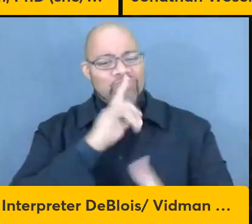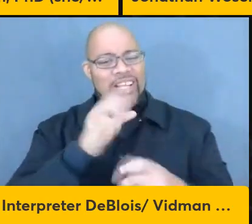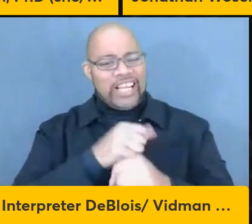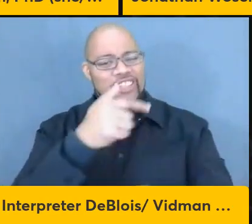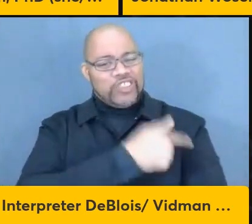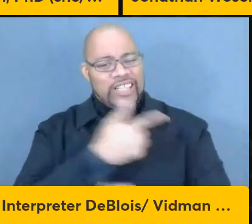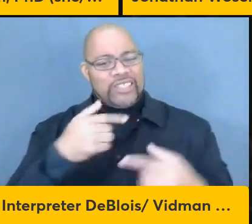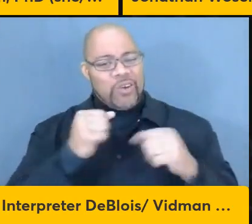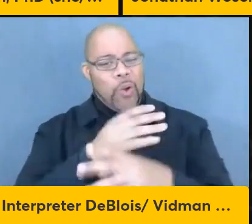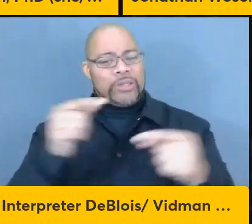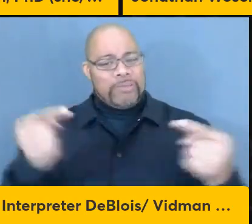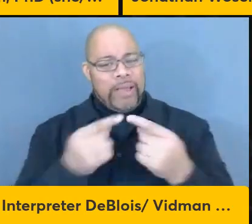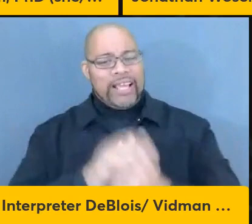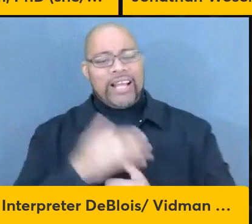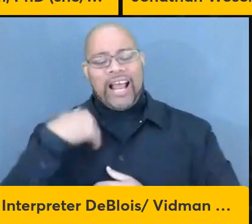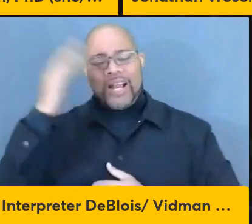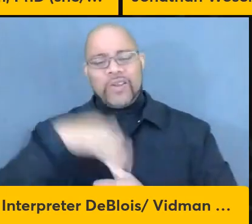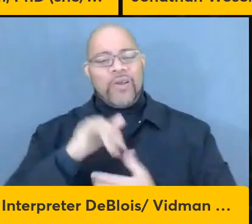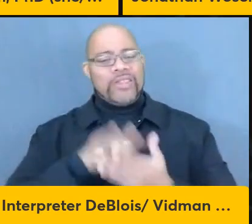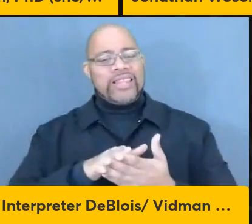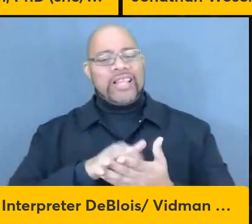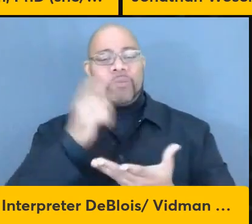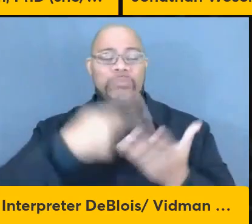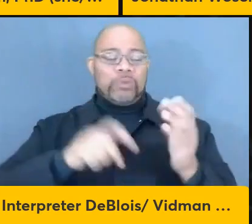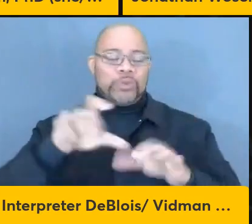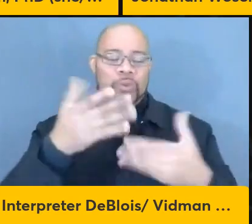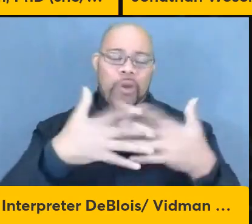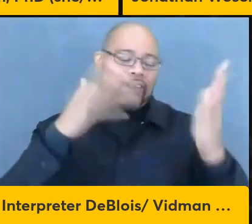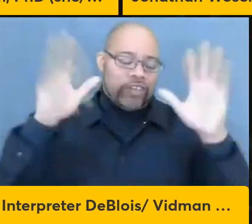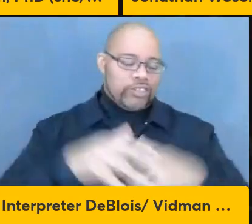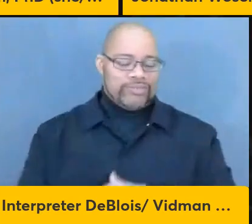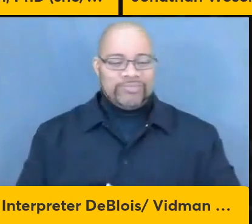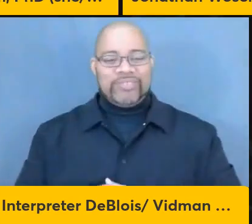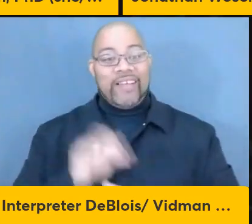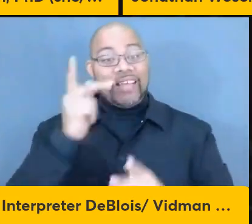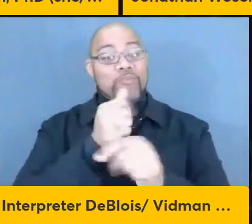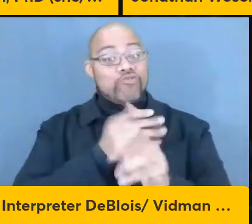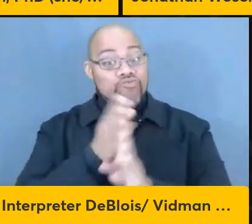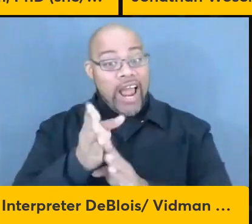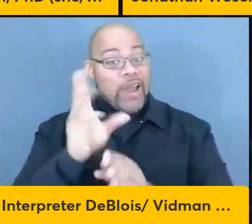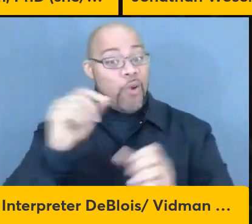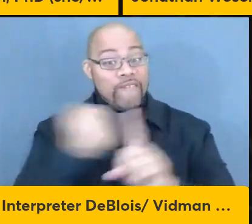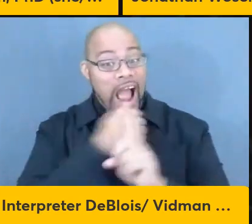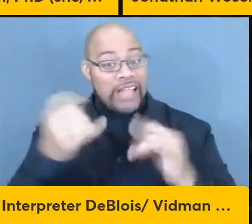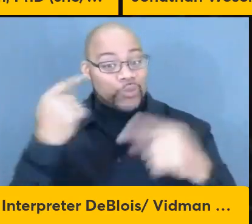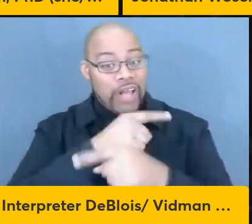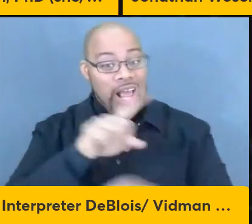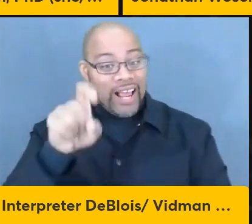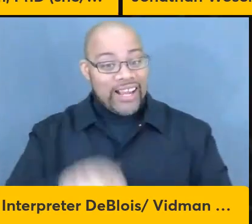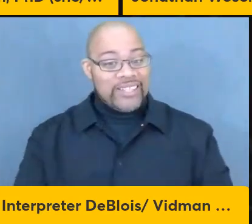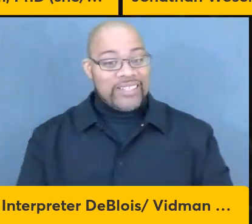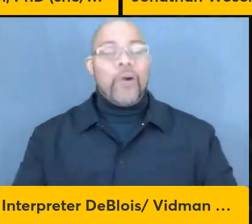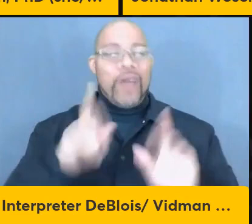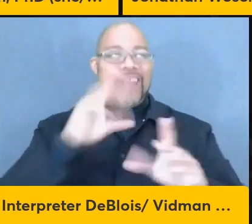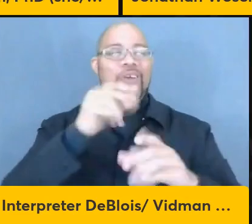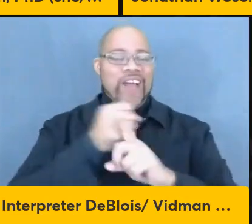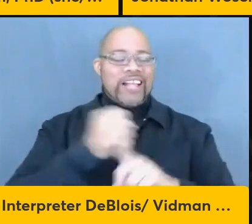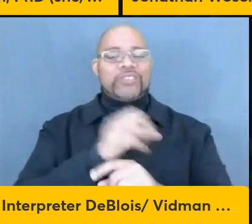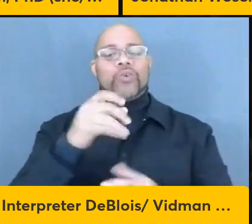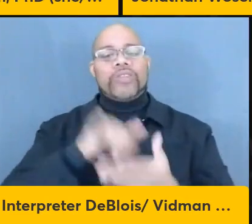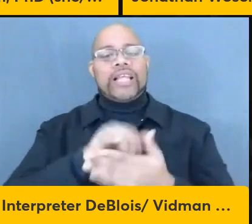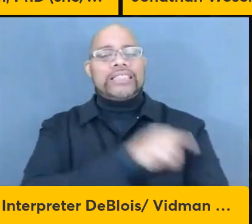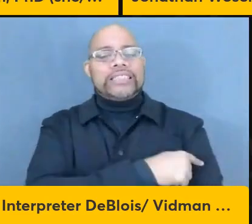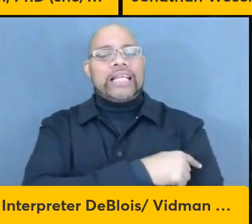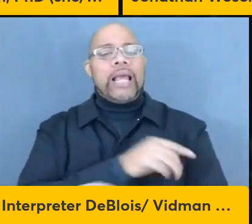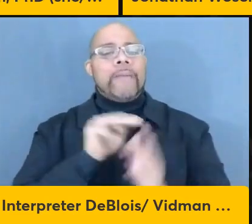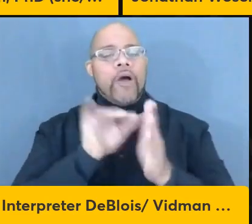injected. I know that's what they're supposed to do. Whatever. We gotta stay on track. No violence today. No violence. But yeah, so the skin models